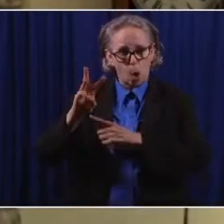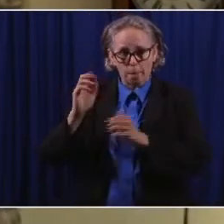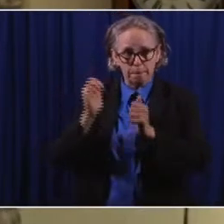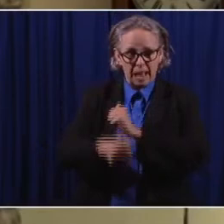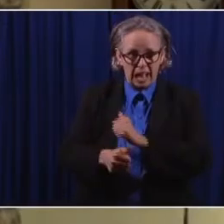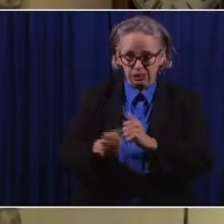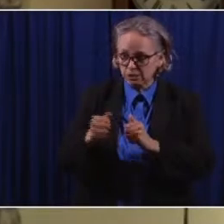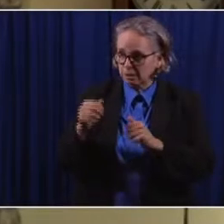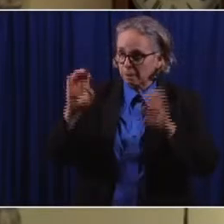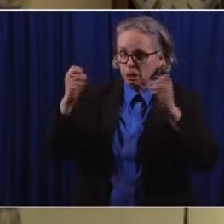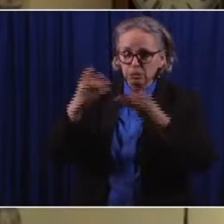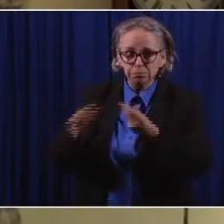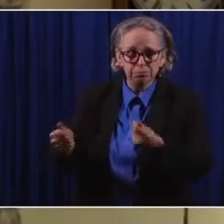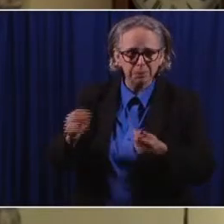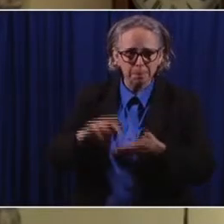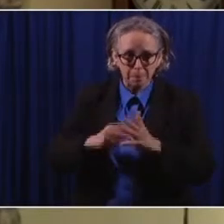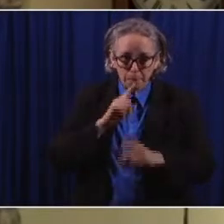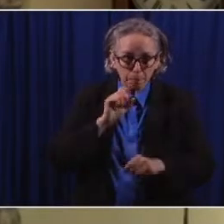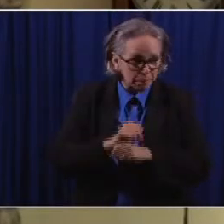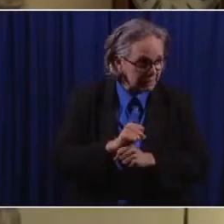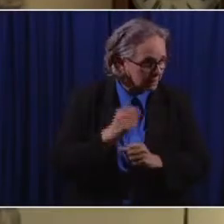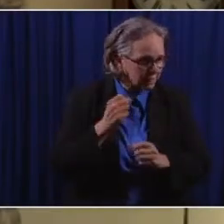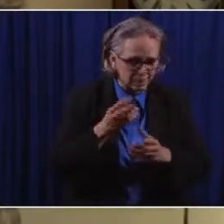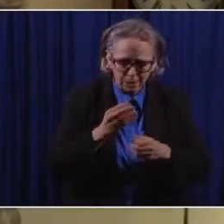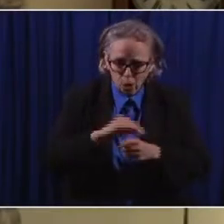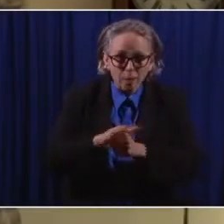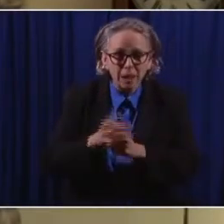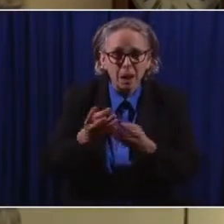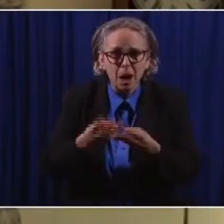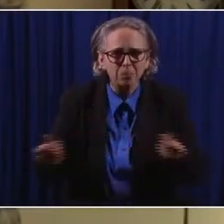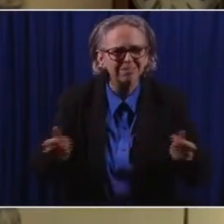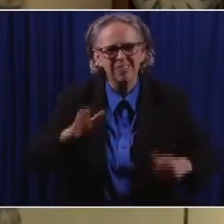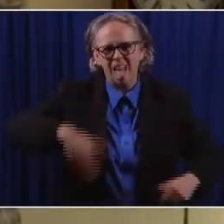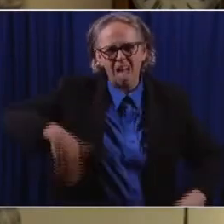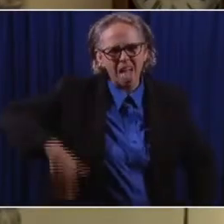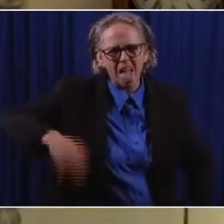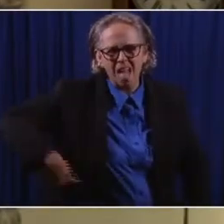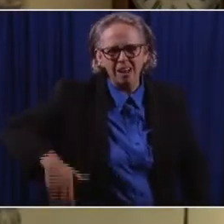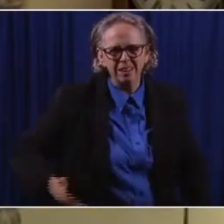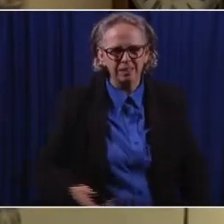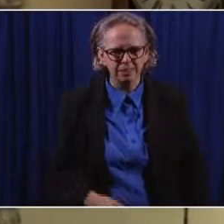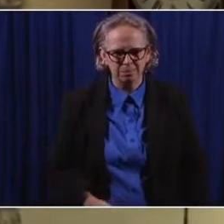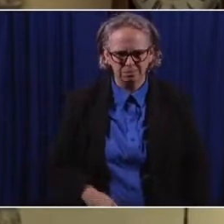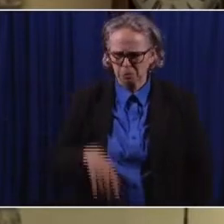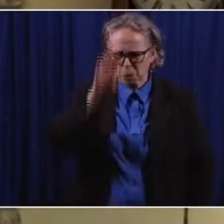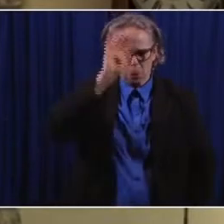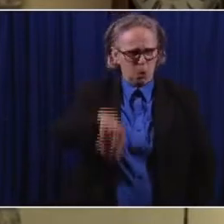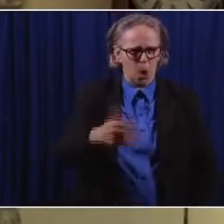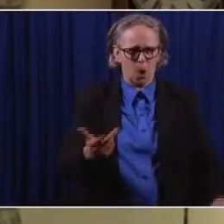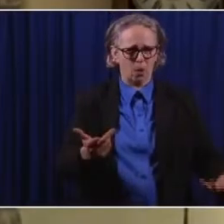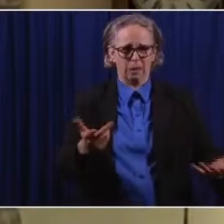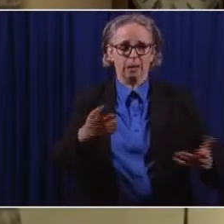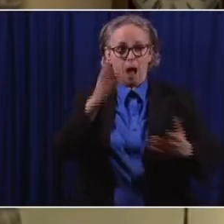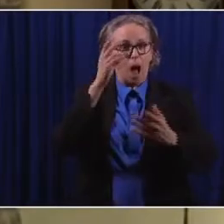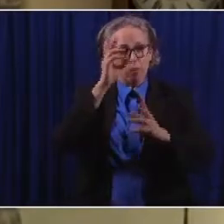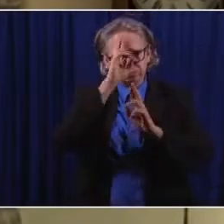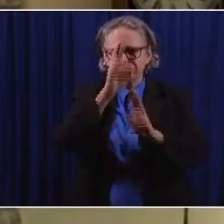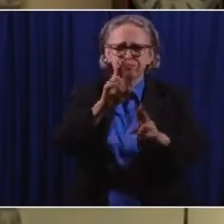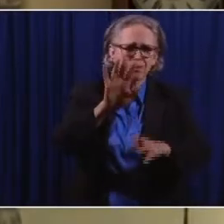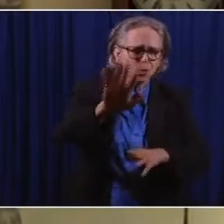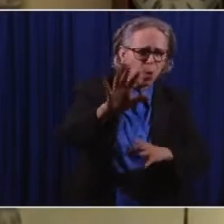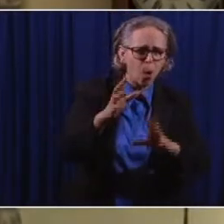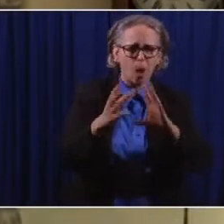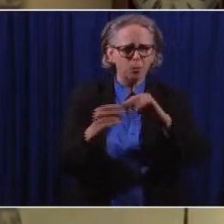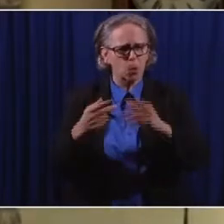emergency. And I say that with all due respect to her. She and I were talking the other day on a bill signing that she had